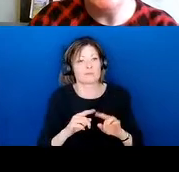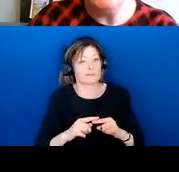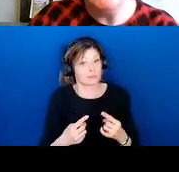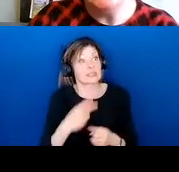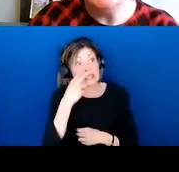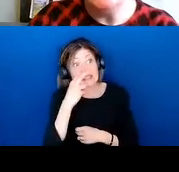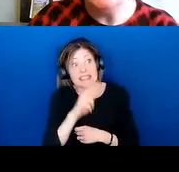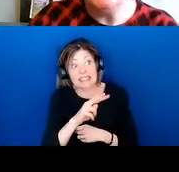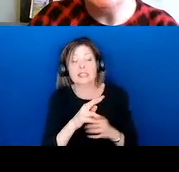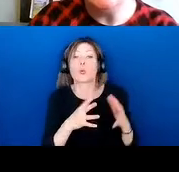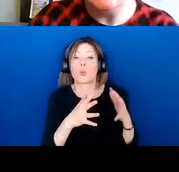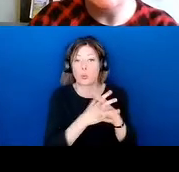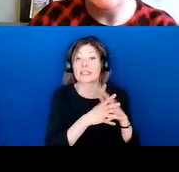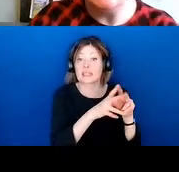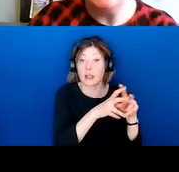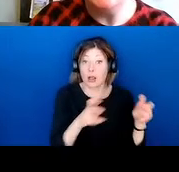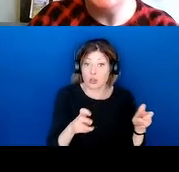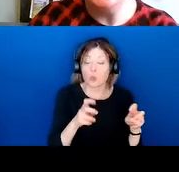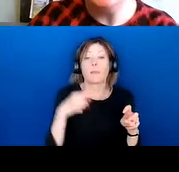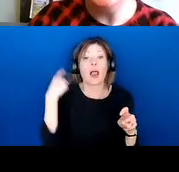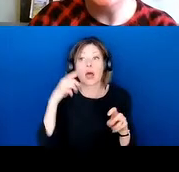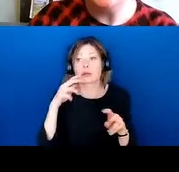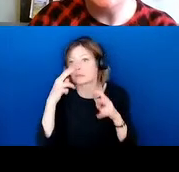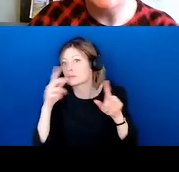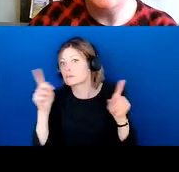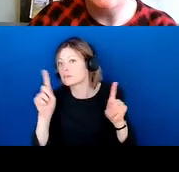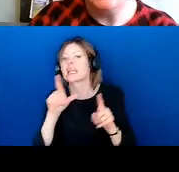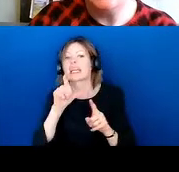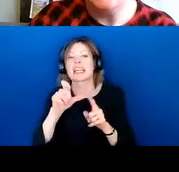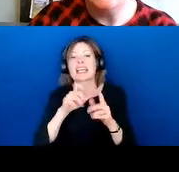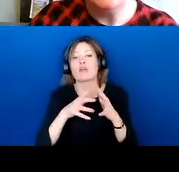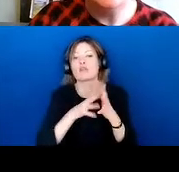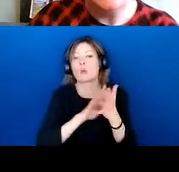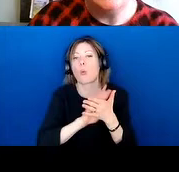Canary Wharf is the new London landmark.